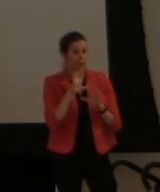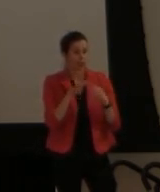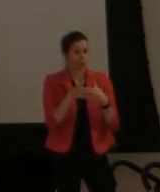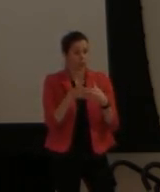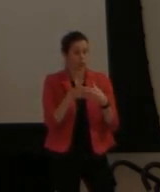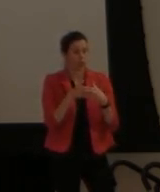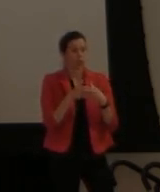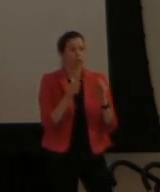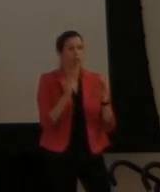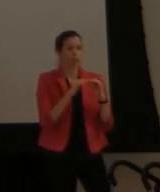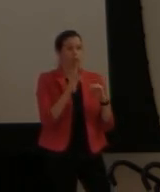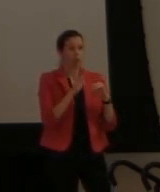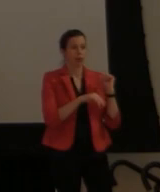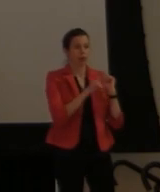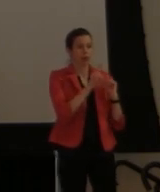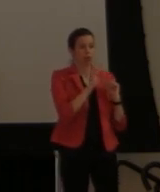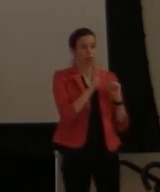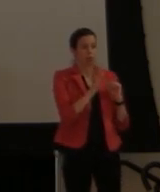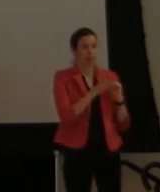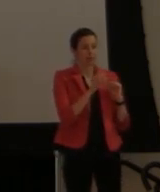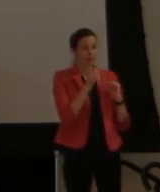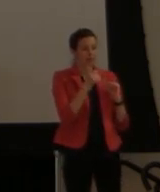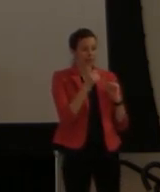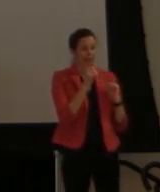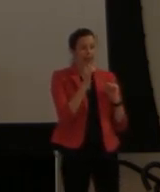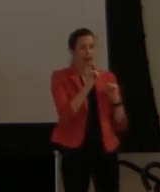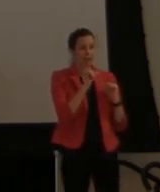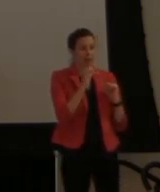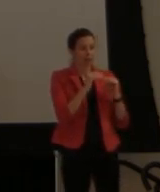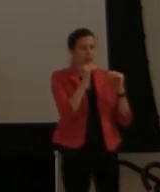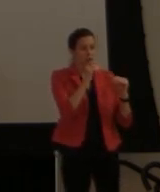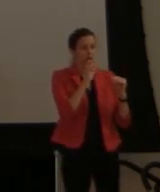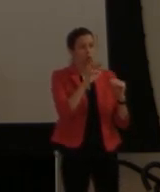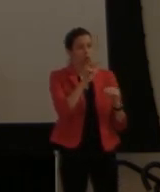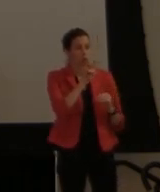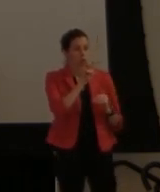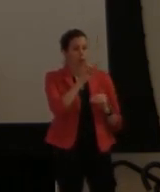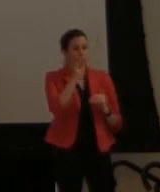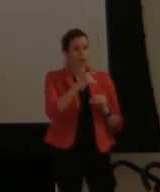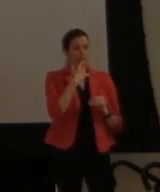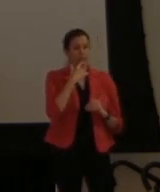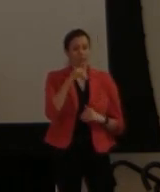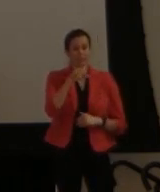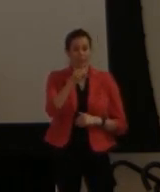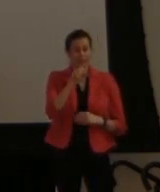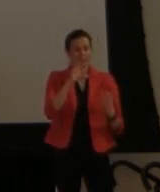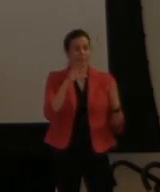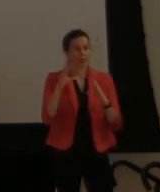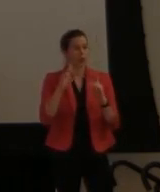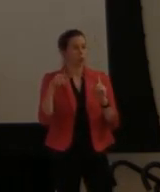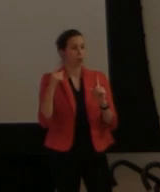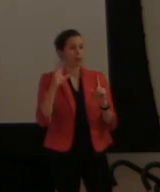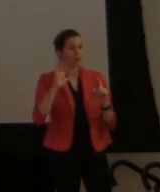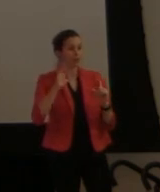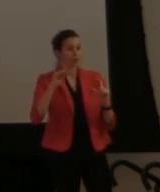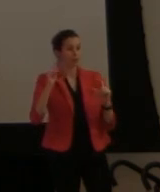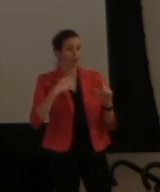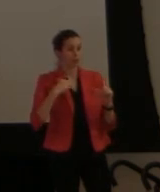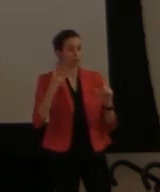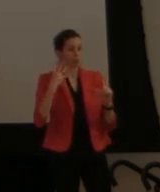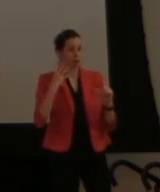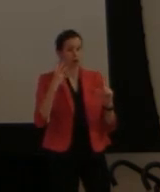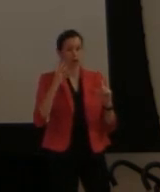2 in 10 African American adults, or 21%, said yes, compared to only 5% of white